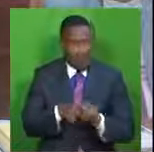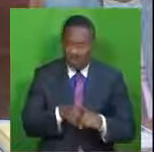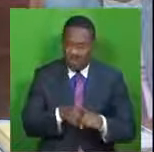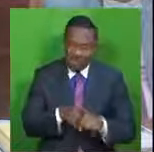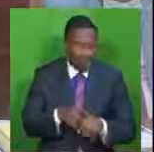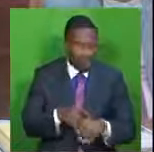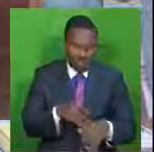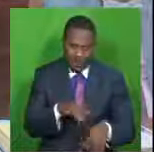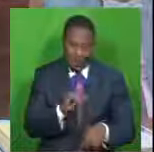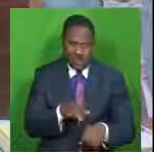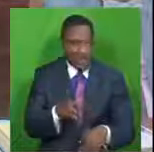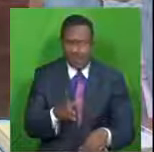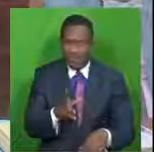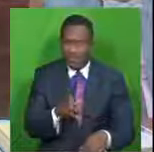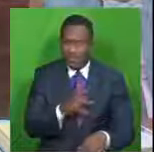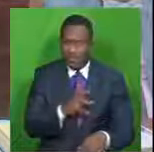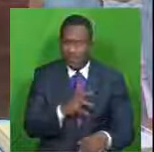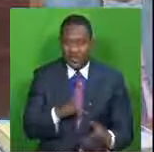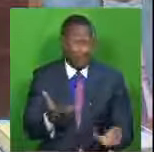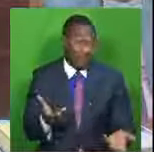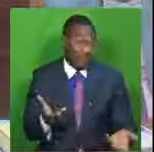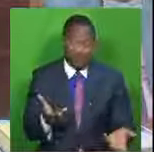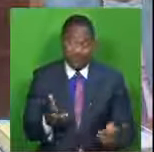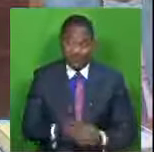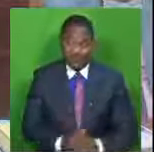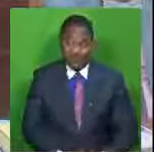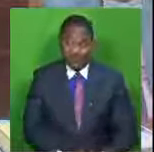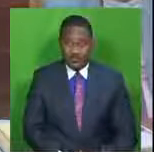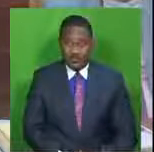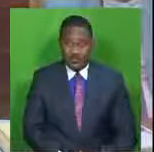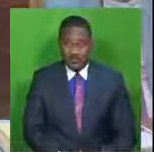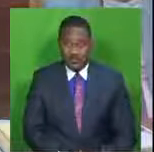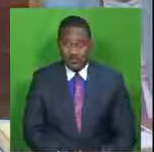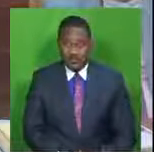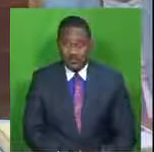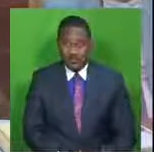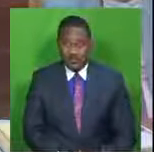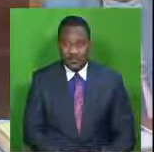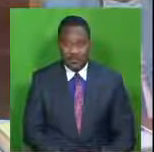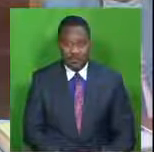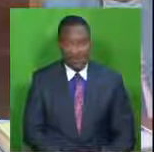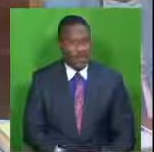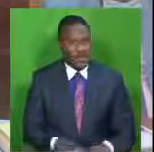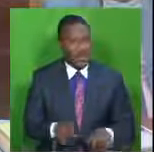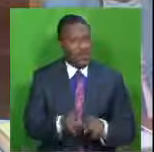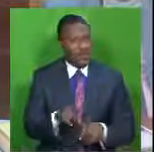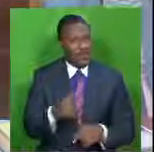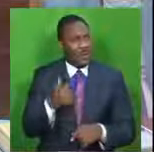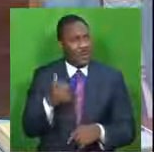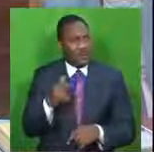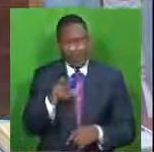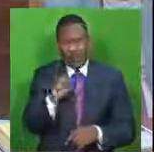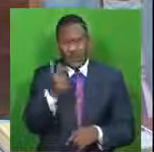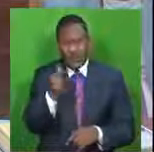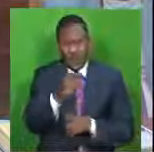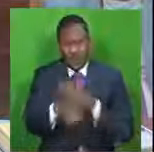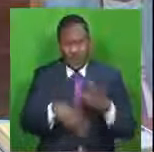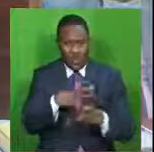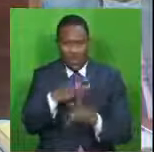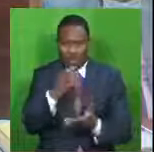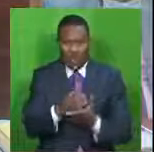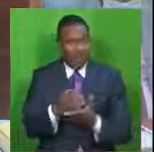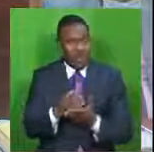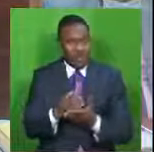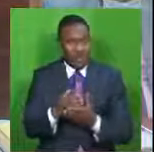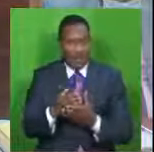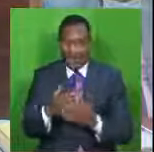Speaker. When it comes to it, just as we're with, playing with South Africa, the whole country were